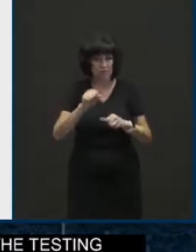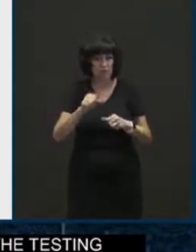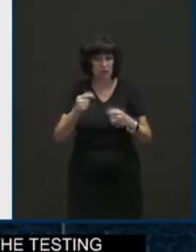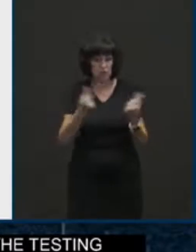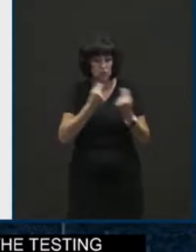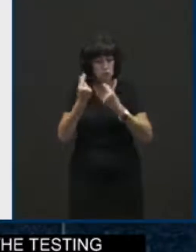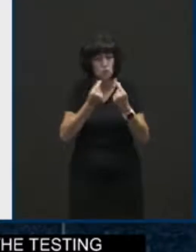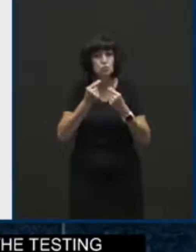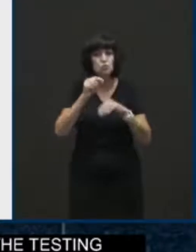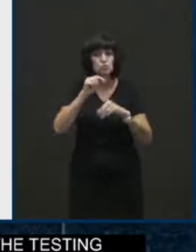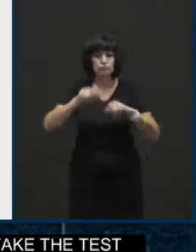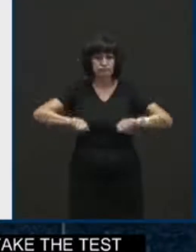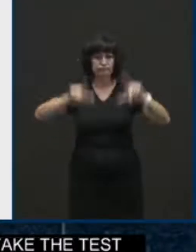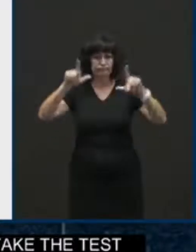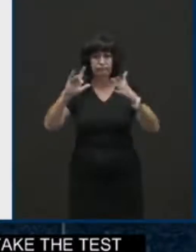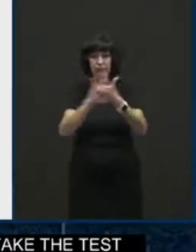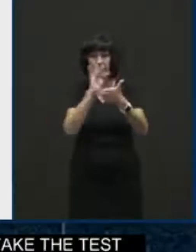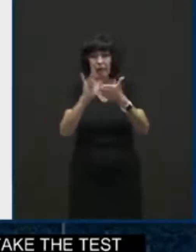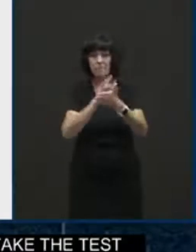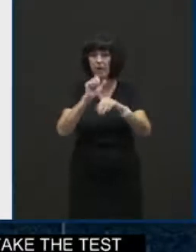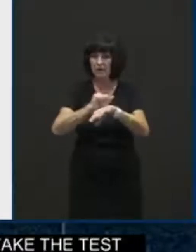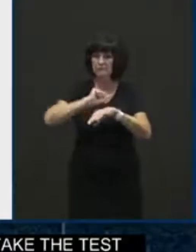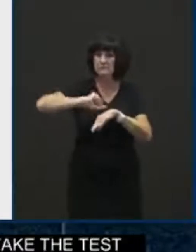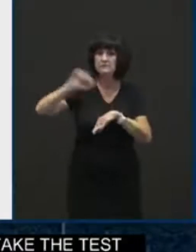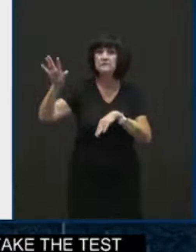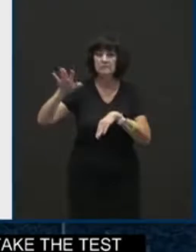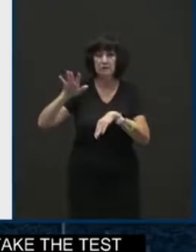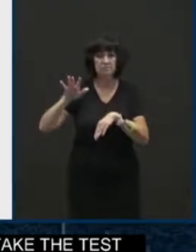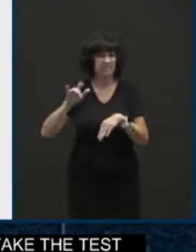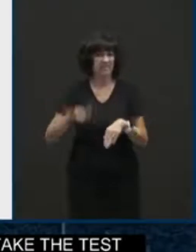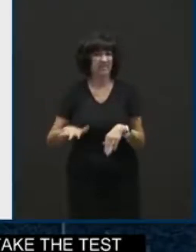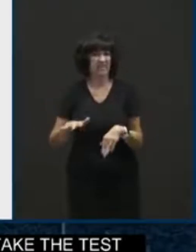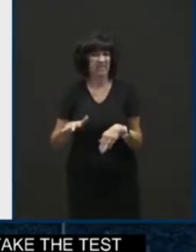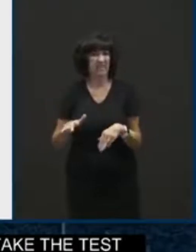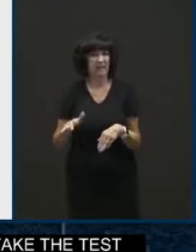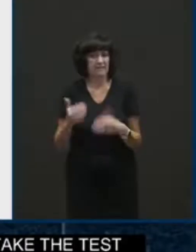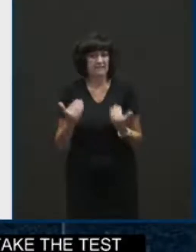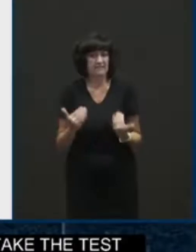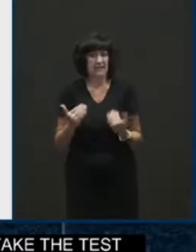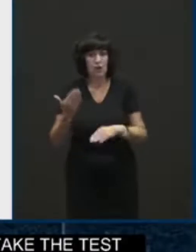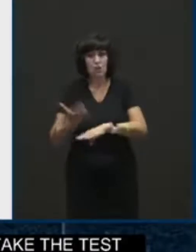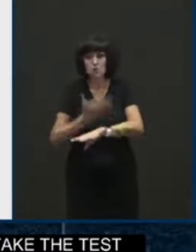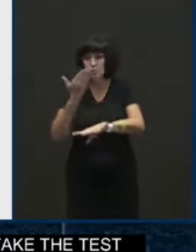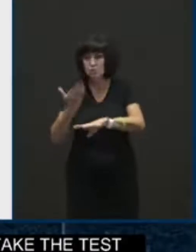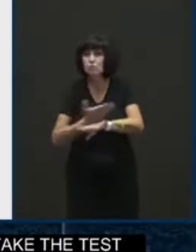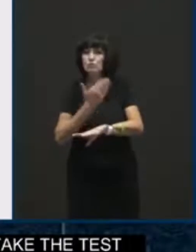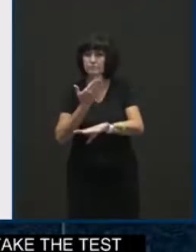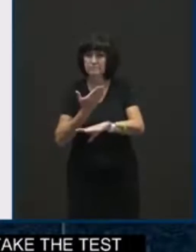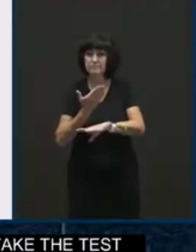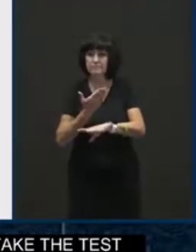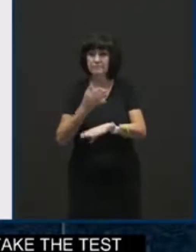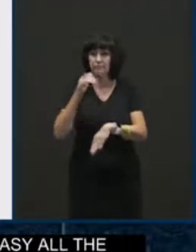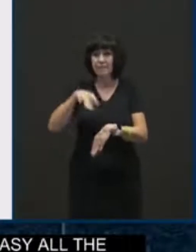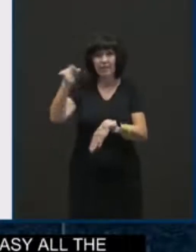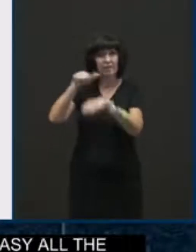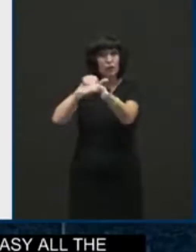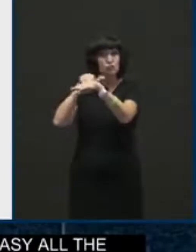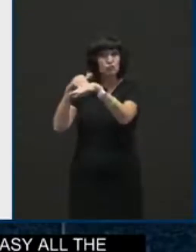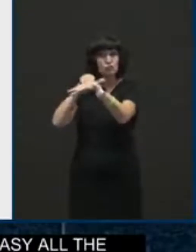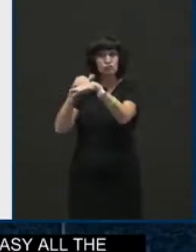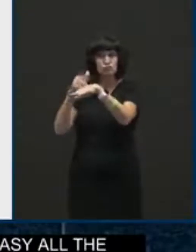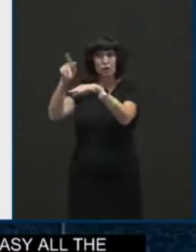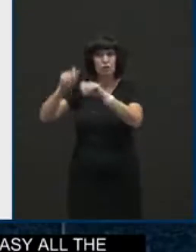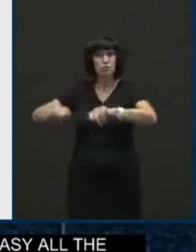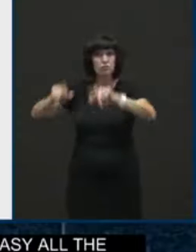think, to see innovations and improvements in testing, which will help us all the way around. The trailer, another good example